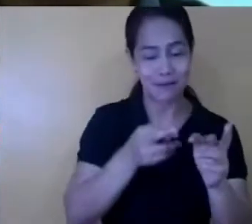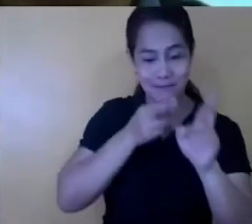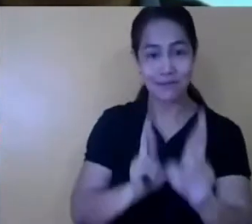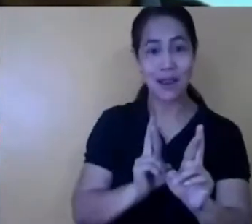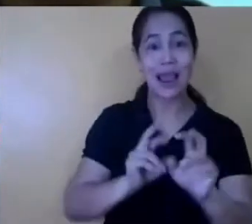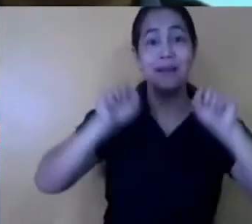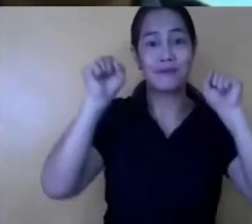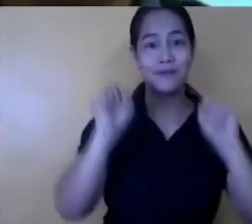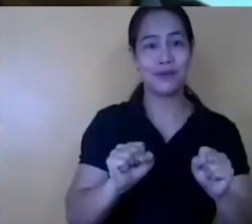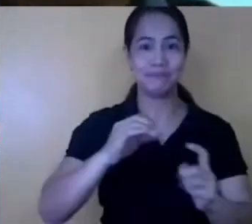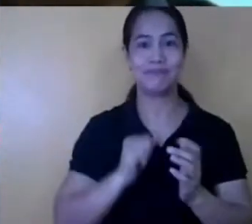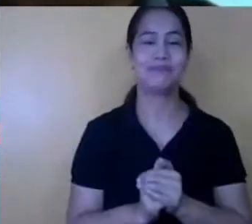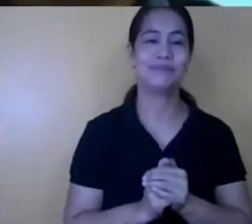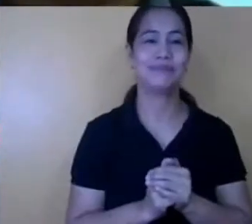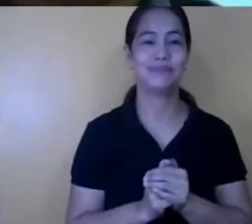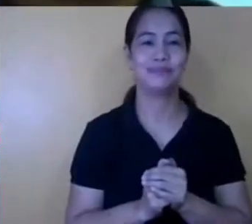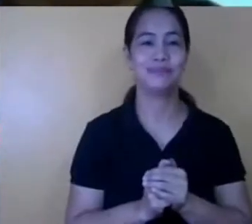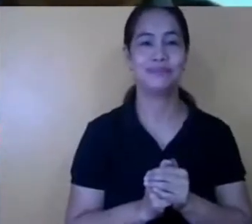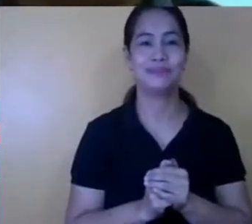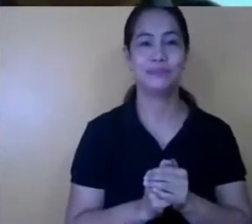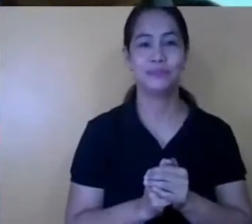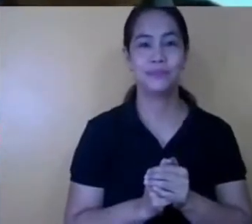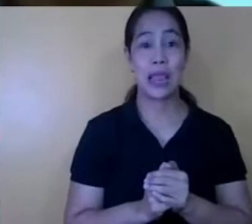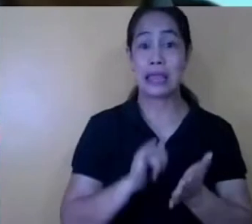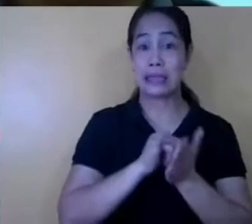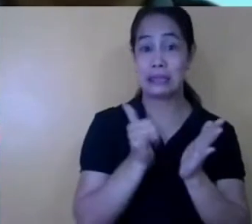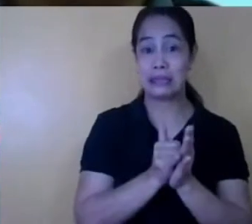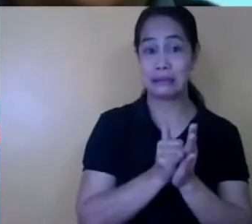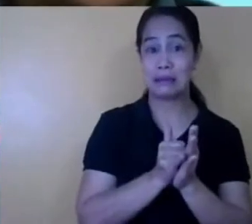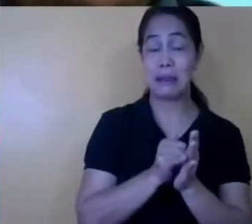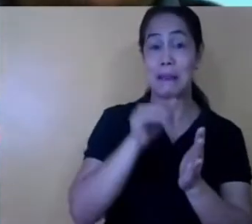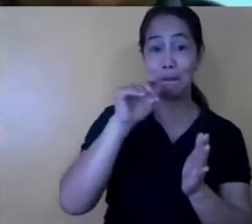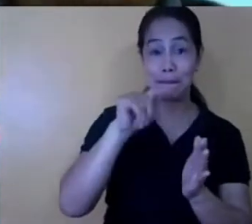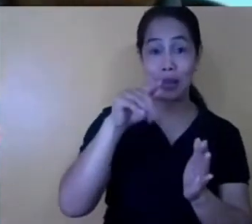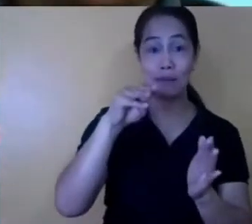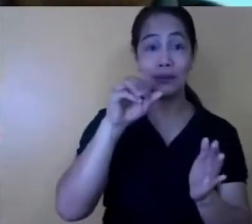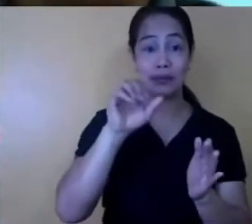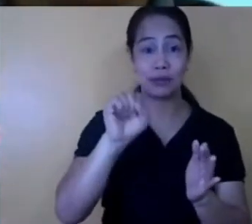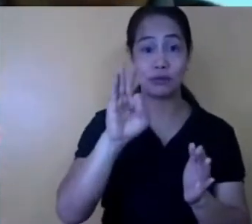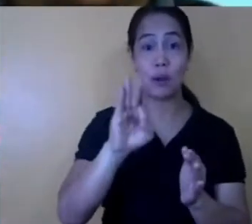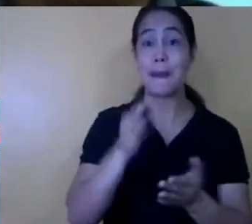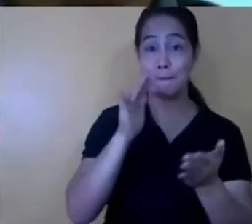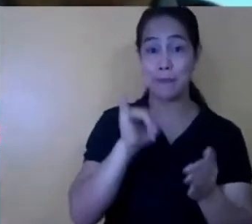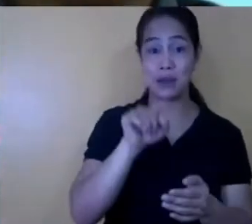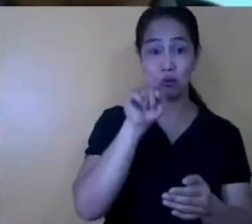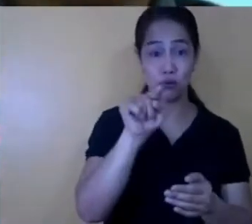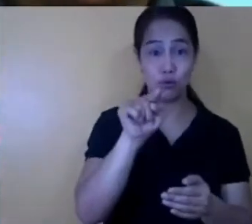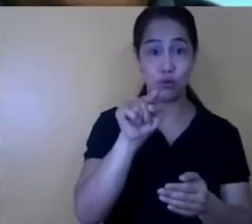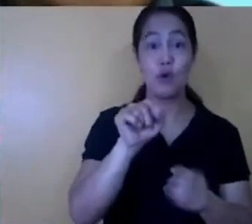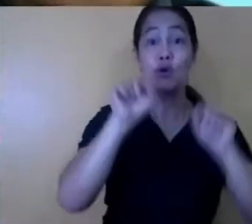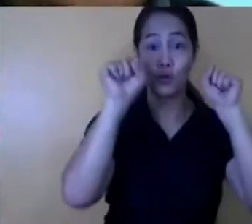risks to the school community. This PMCF should be done by you. You should be able to write